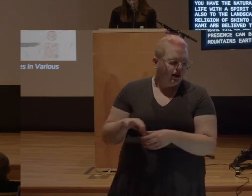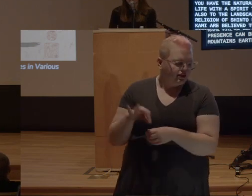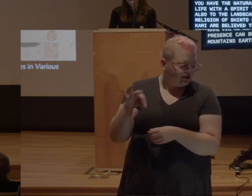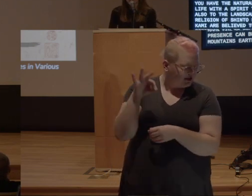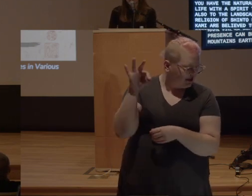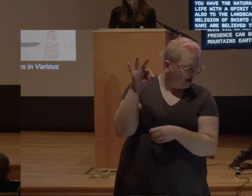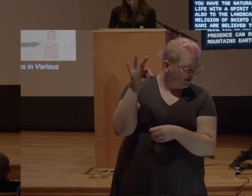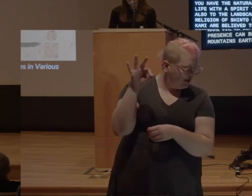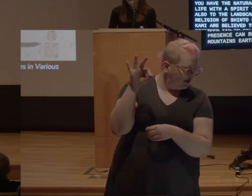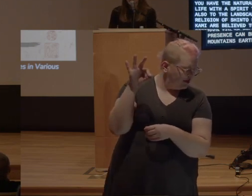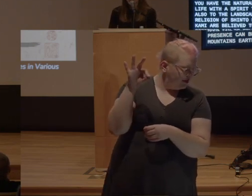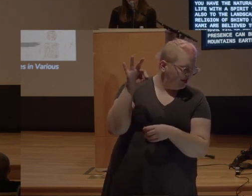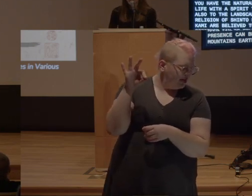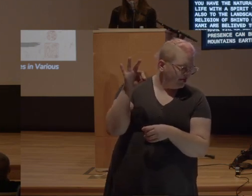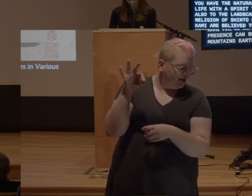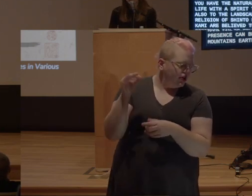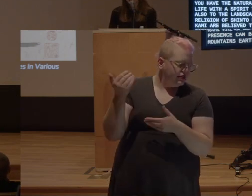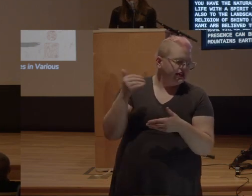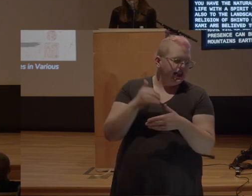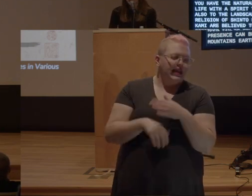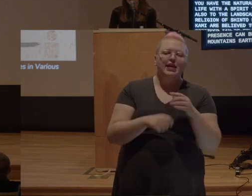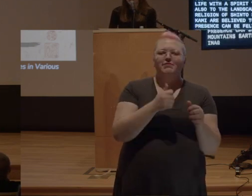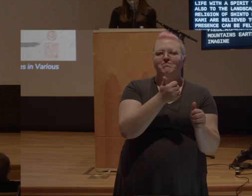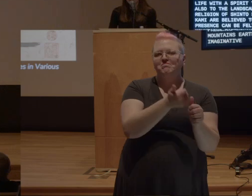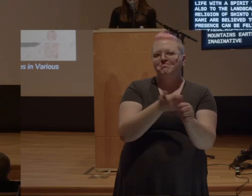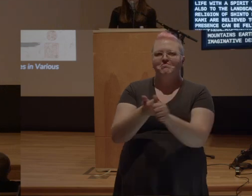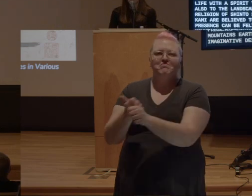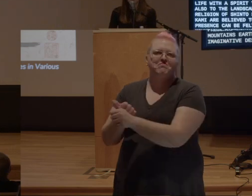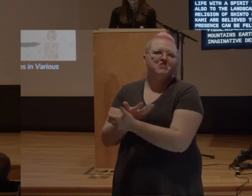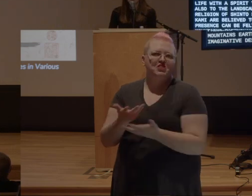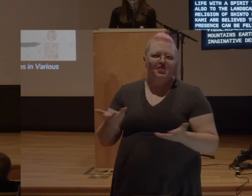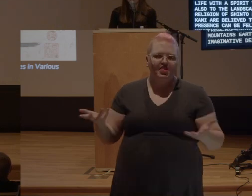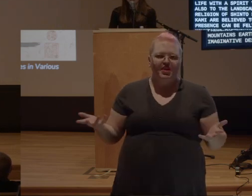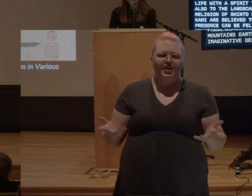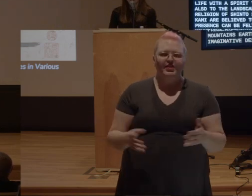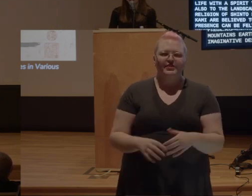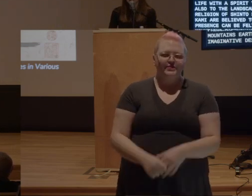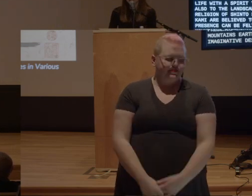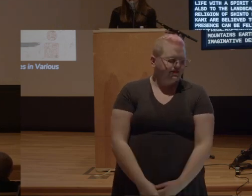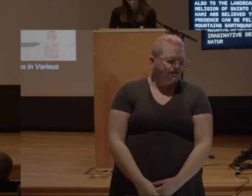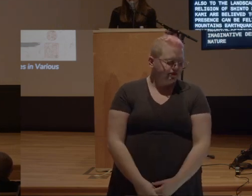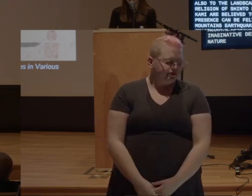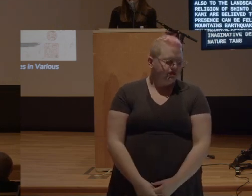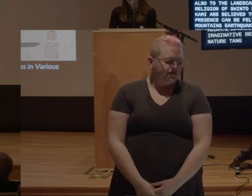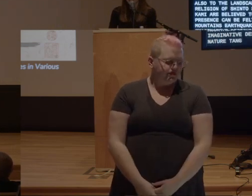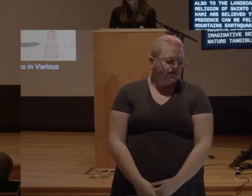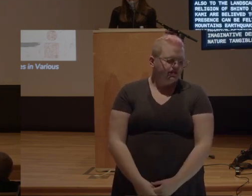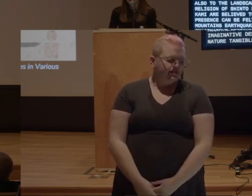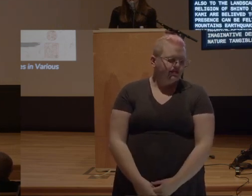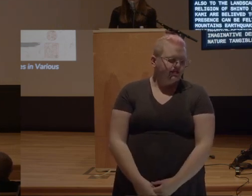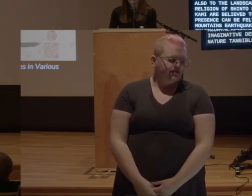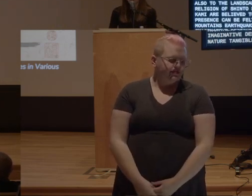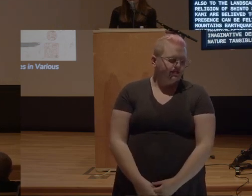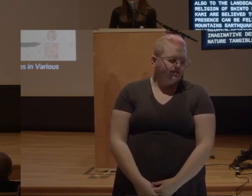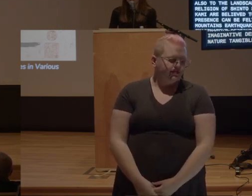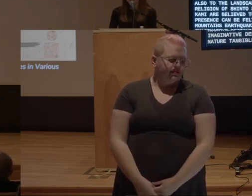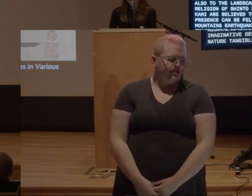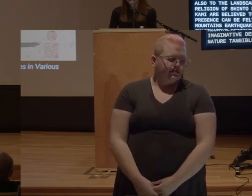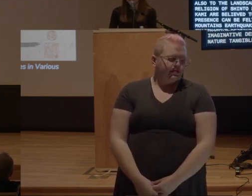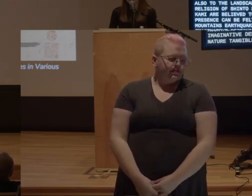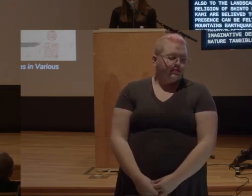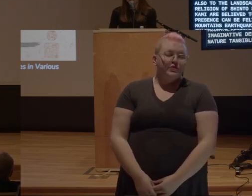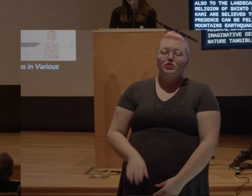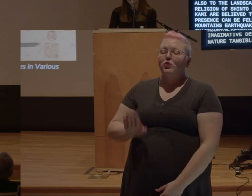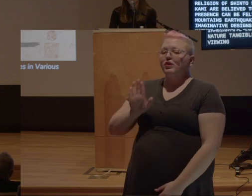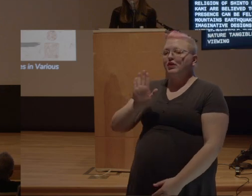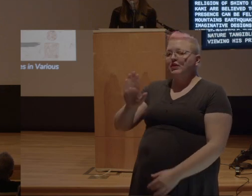rain. Hokusai's imaginative designs make the supernatural in nature tangible, even, I think, for those of us viewing